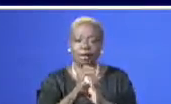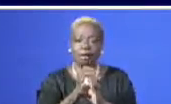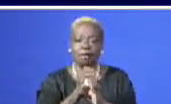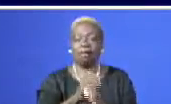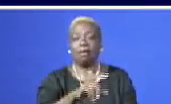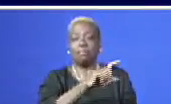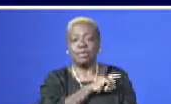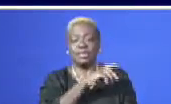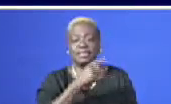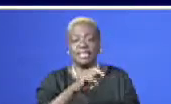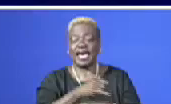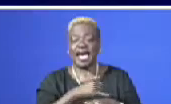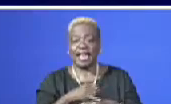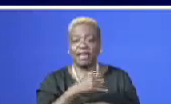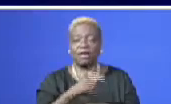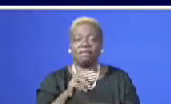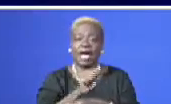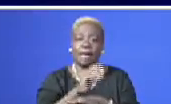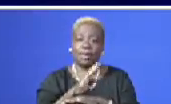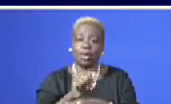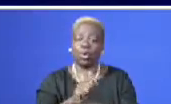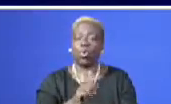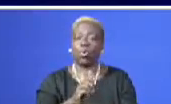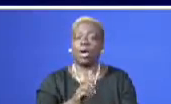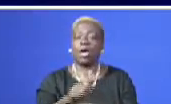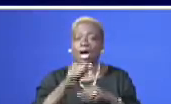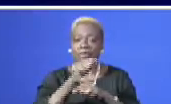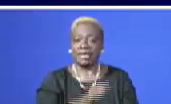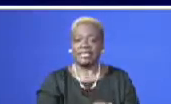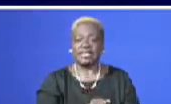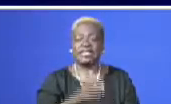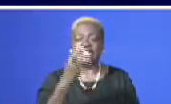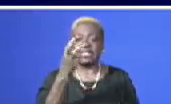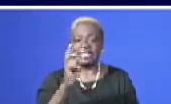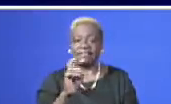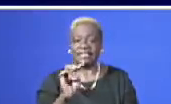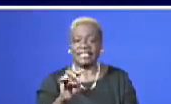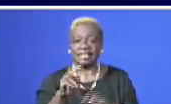also arresting 17 persons, 16 males and one female for